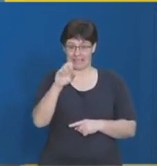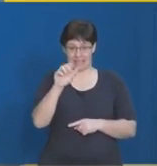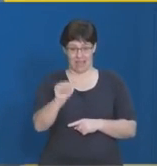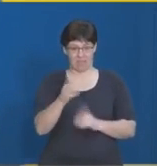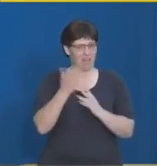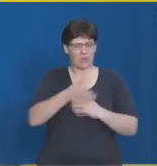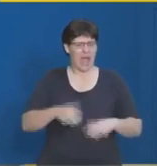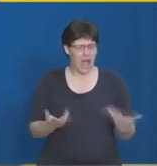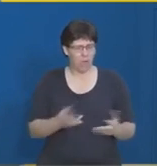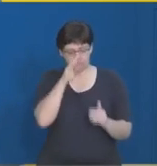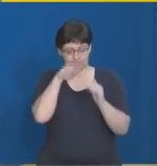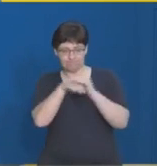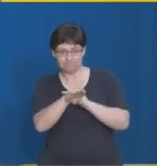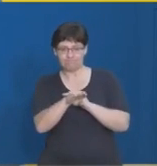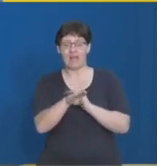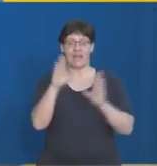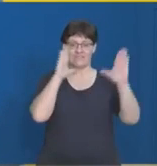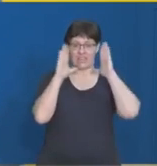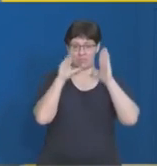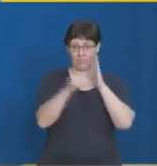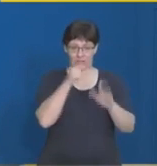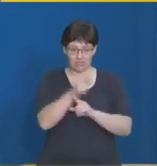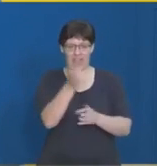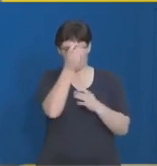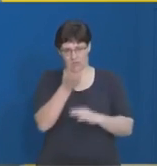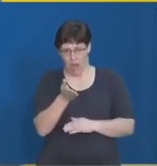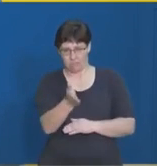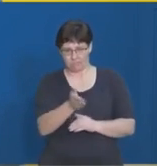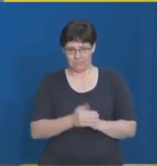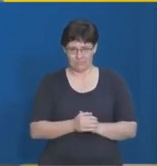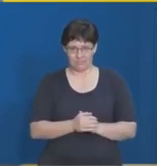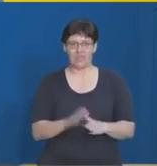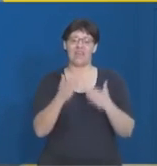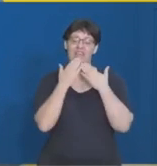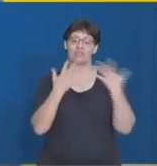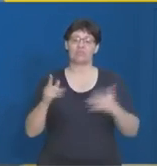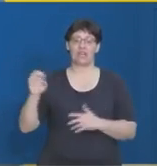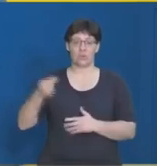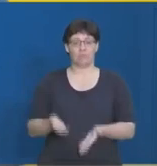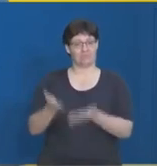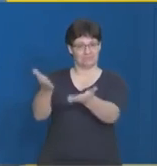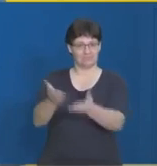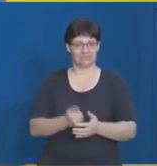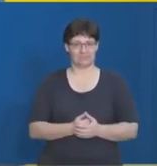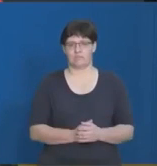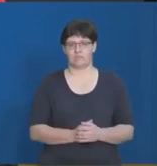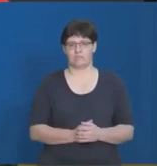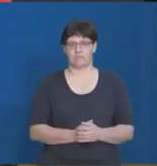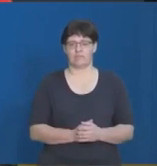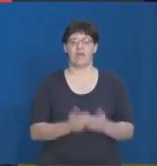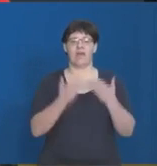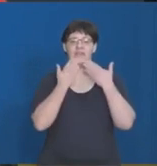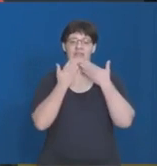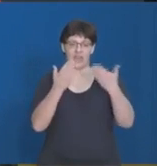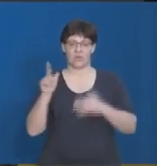to enter is head on over to our Facebook page and all of the details will be there. Thank you so much, Tando, and over to you. Thank you